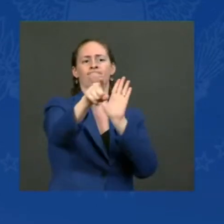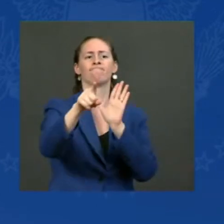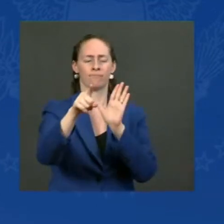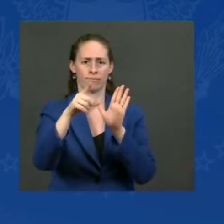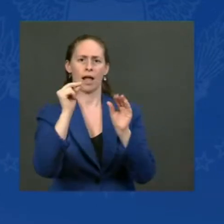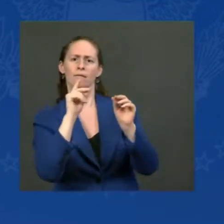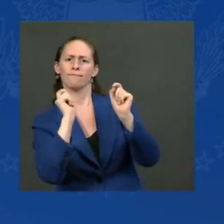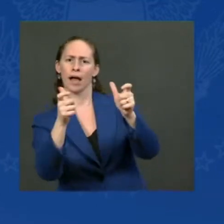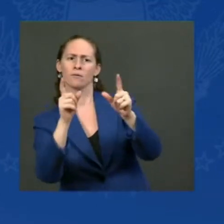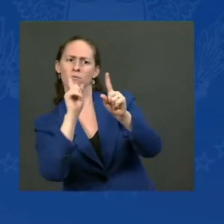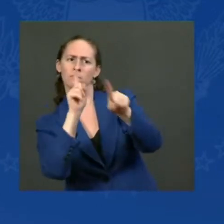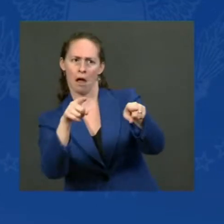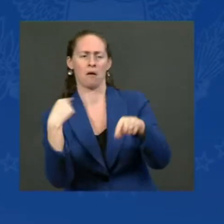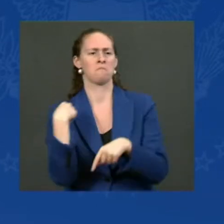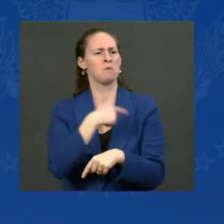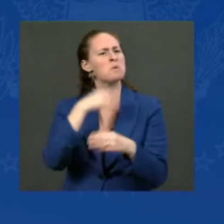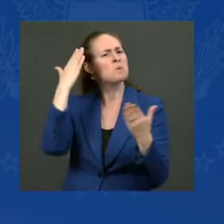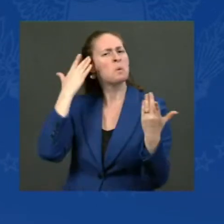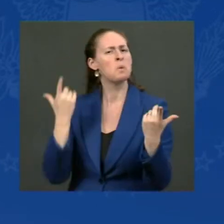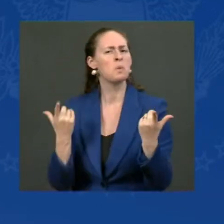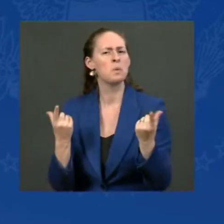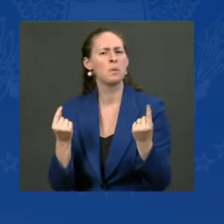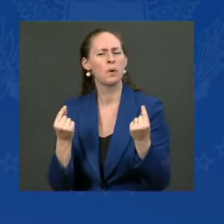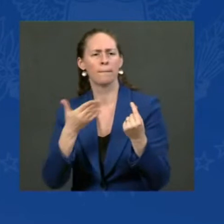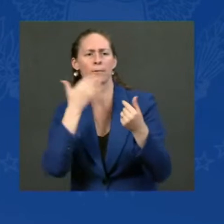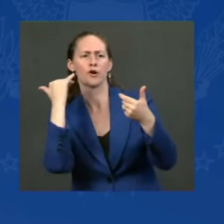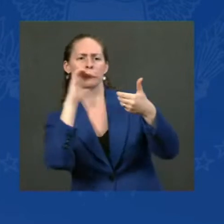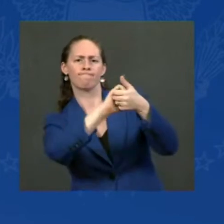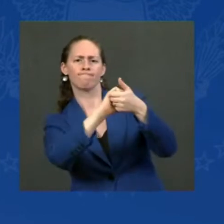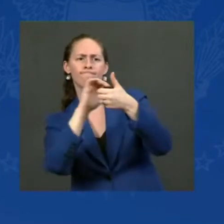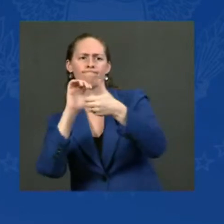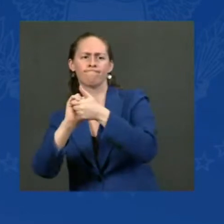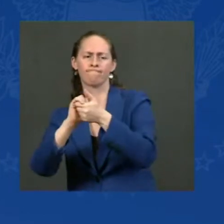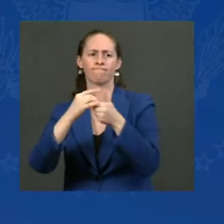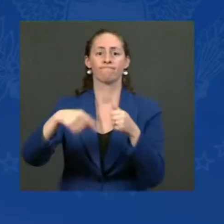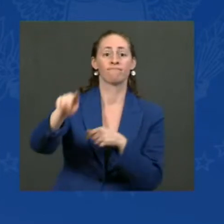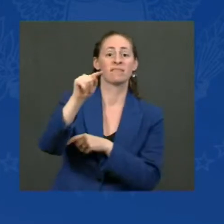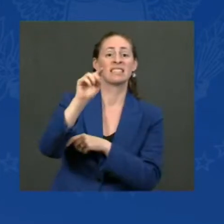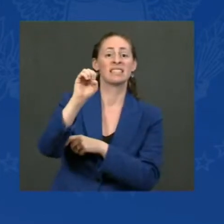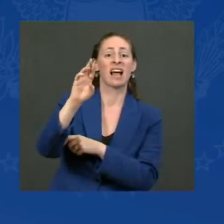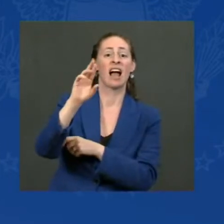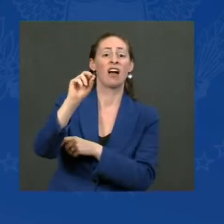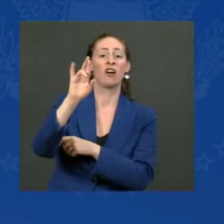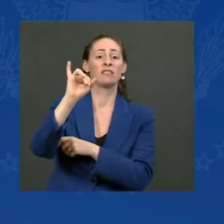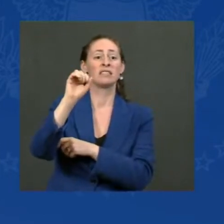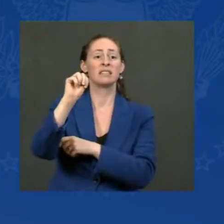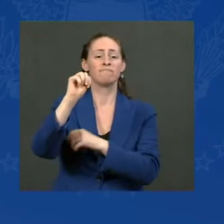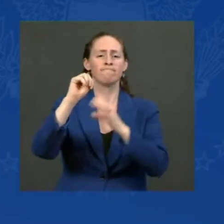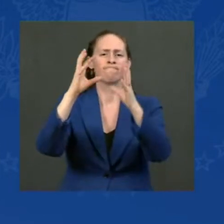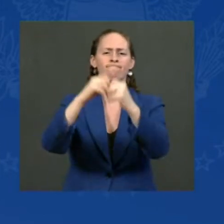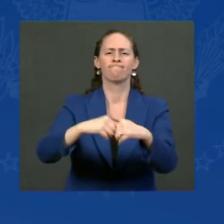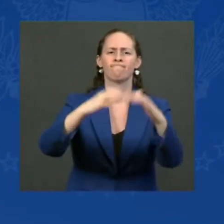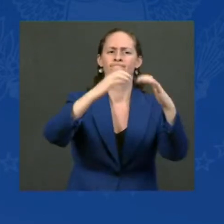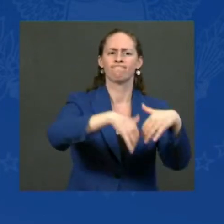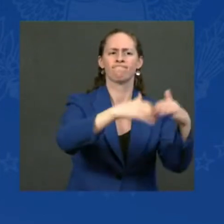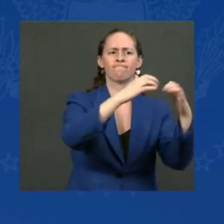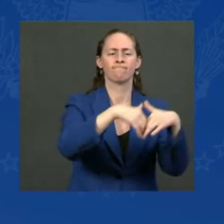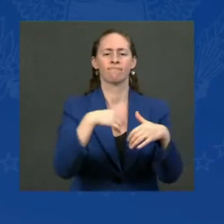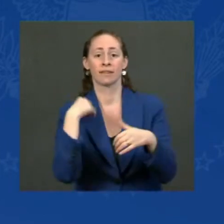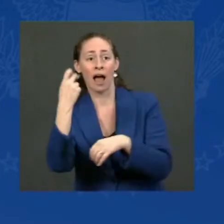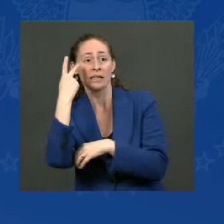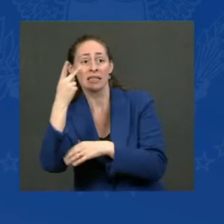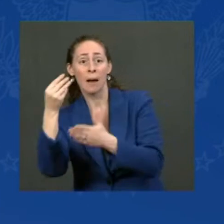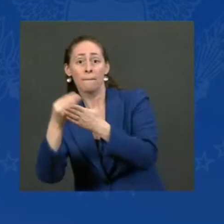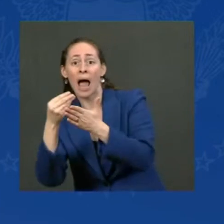build effective partnerships to dismantle terrorist networks by targeting their financing and support systems, countering their